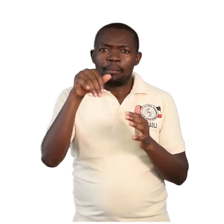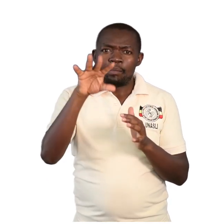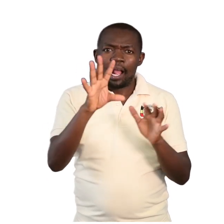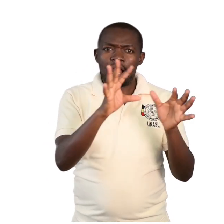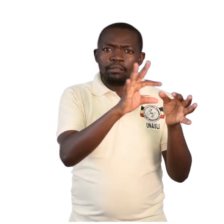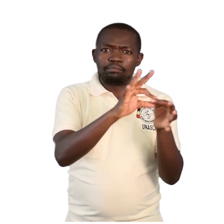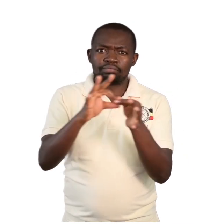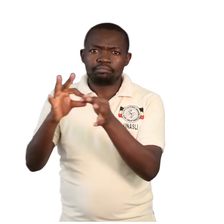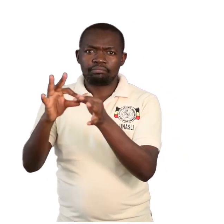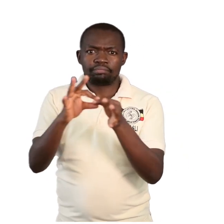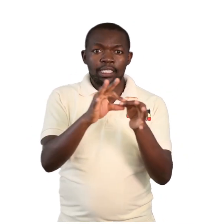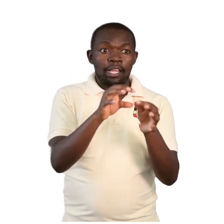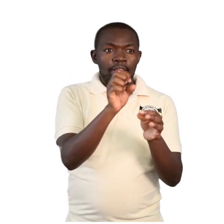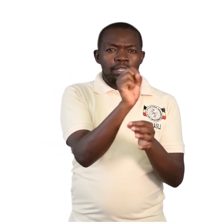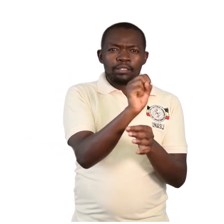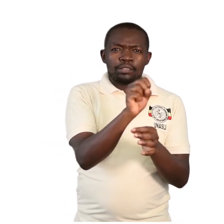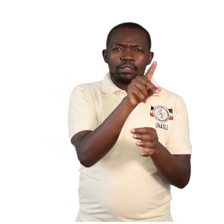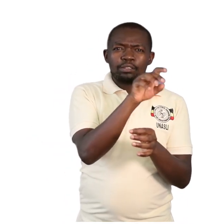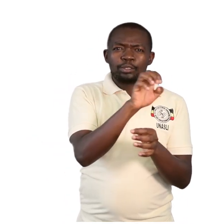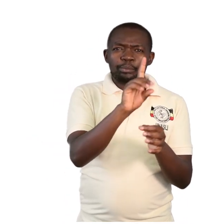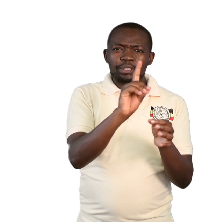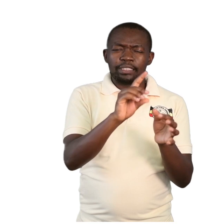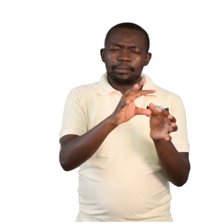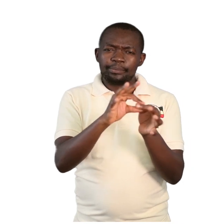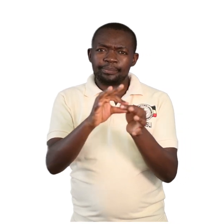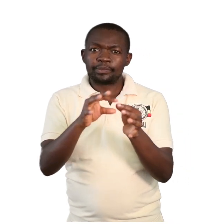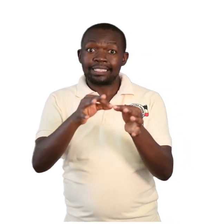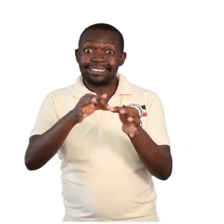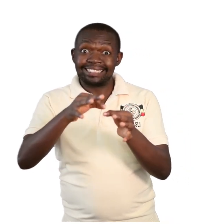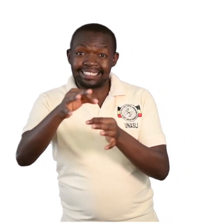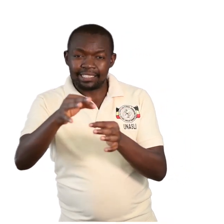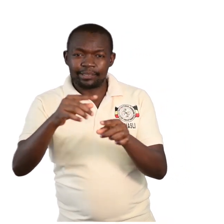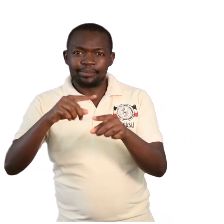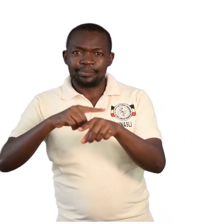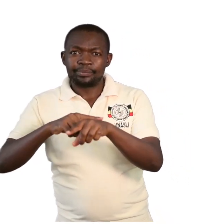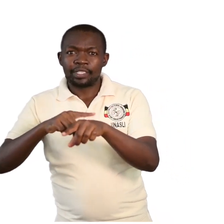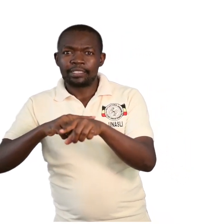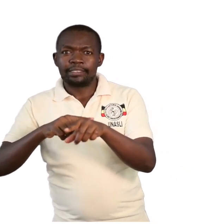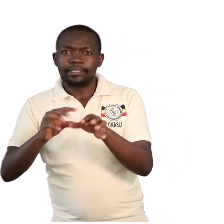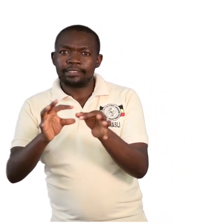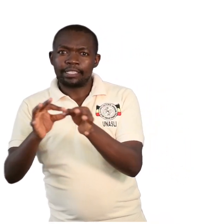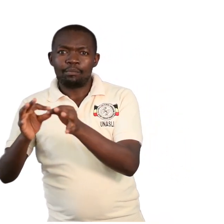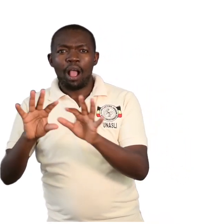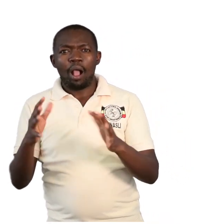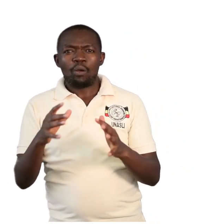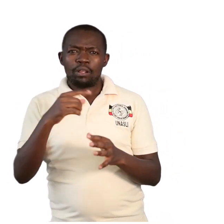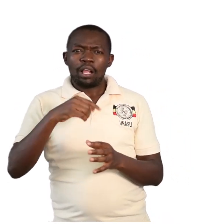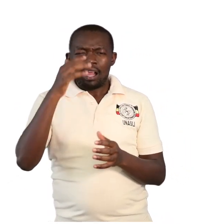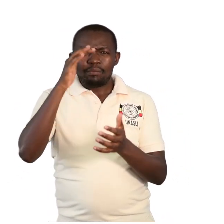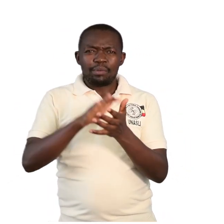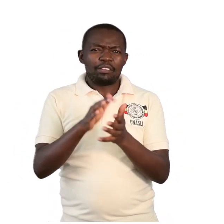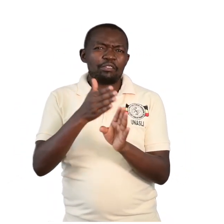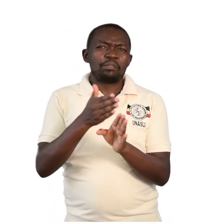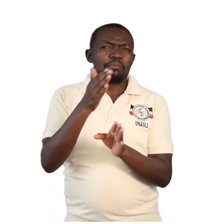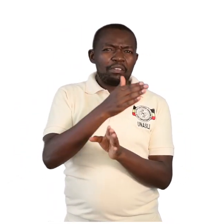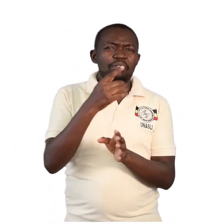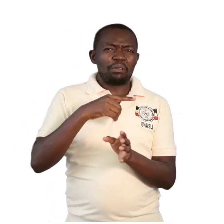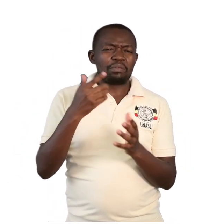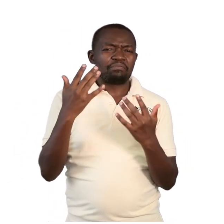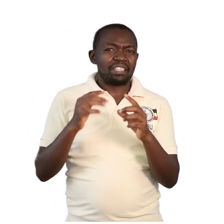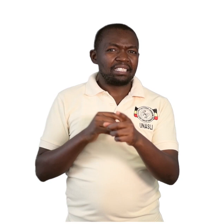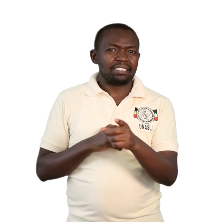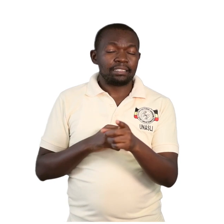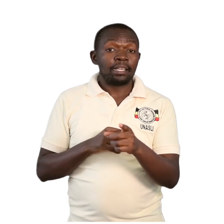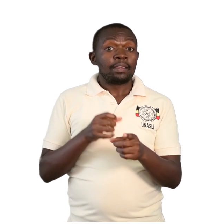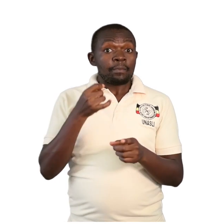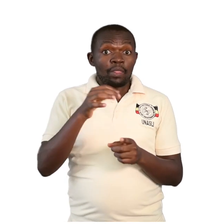between distance, speed, and time. I believe we have looked at that in the previous minutes. If